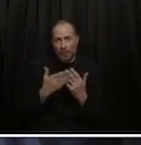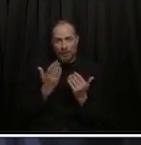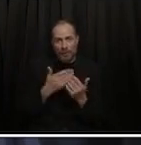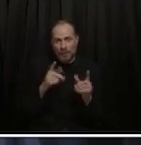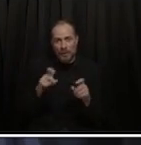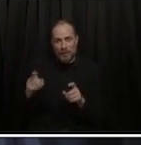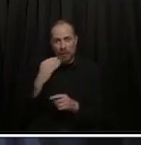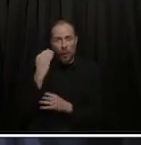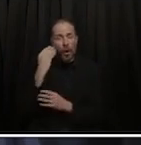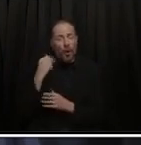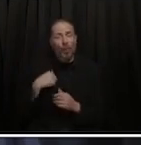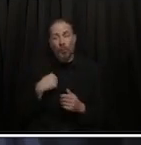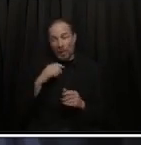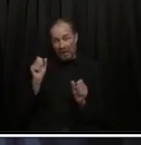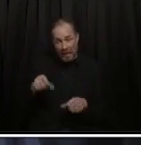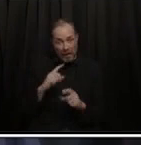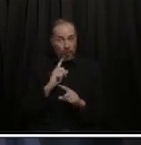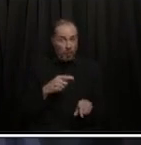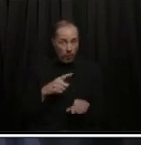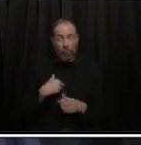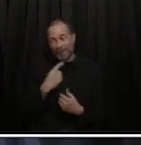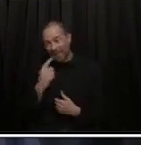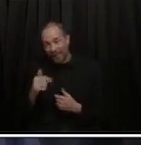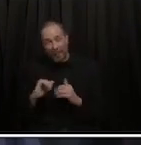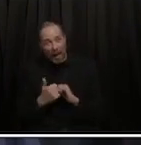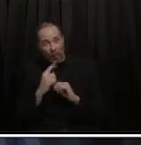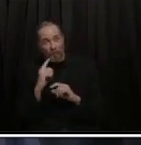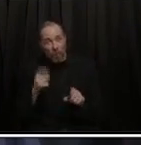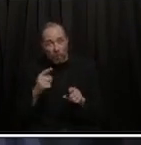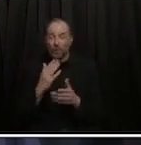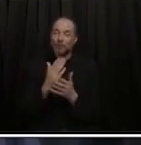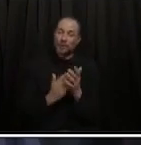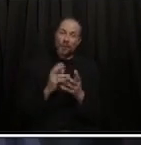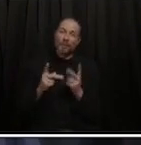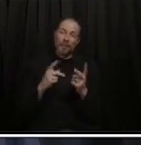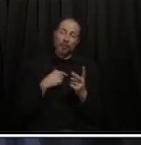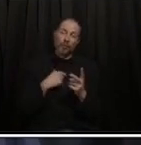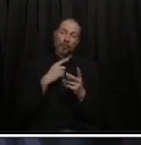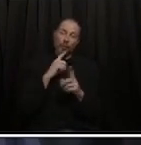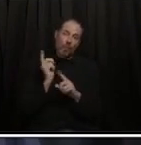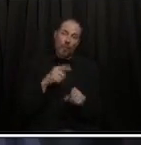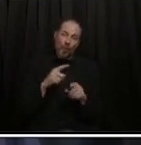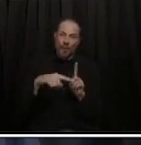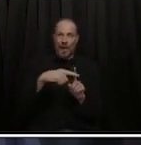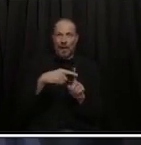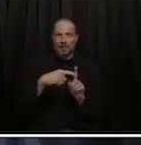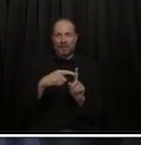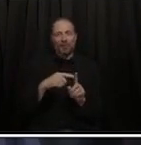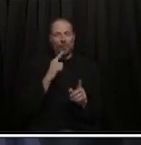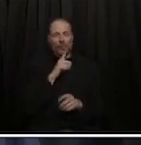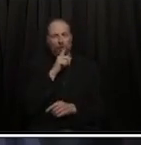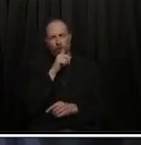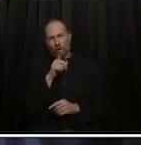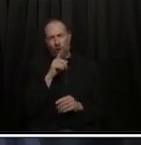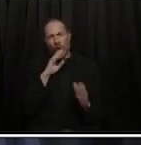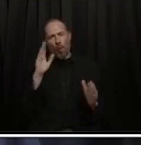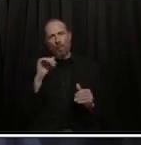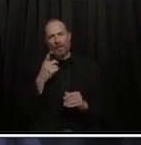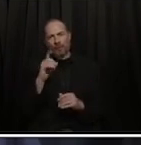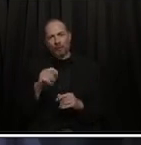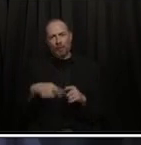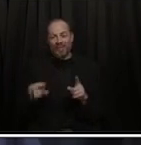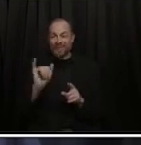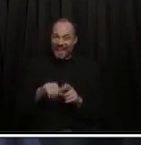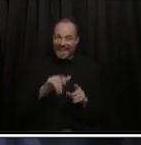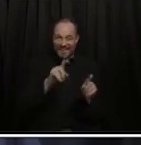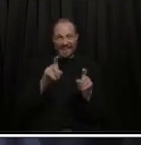them how to report. They probably report some of the positives. We sure hope they do to their local health department. But this is a testing above and